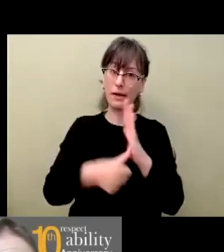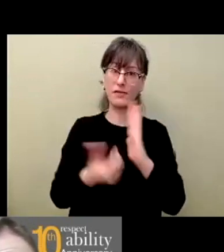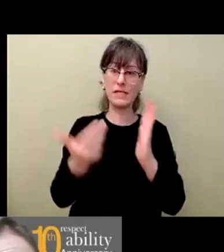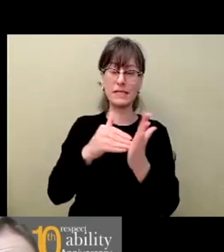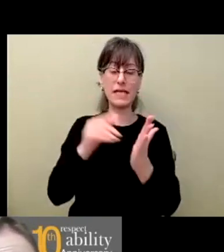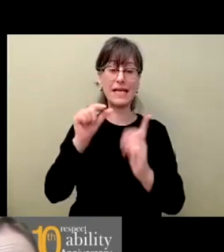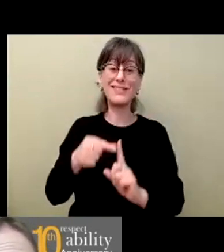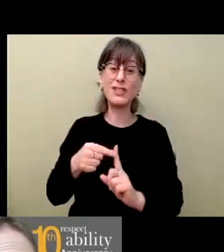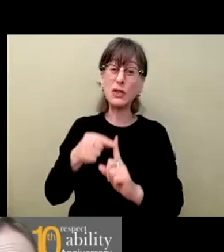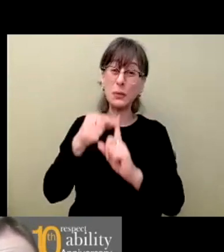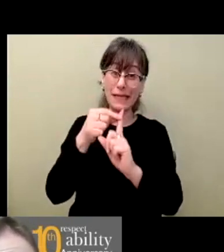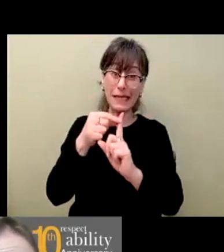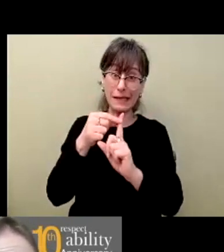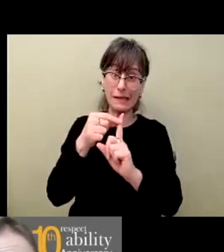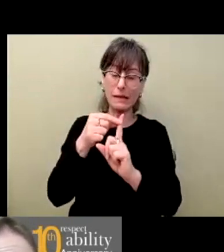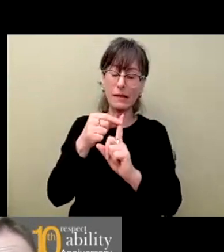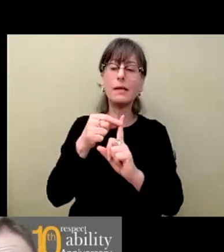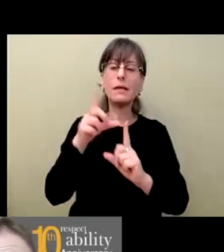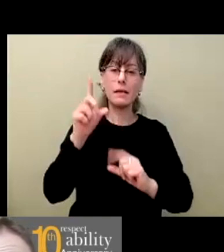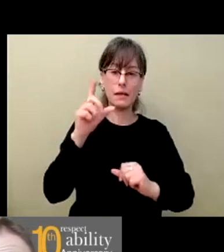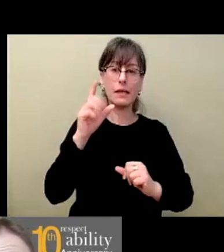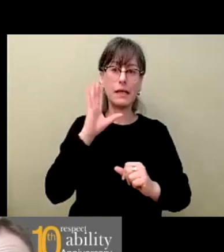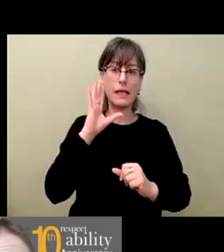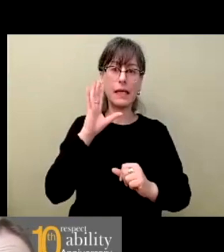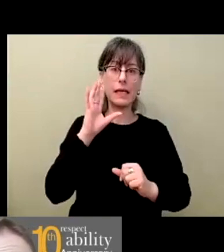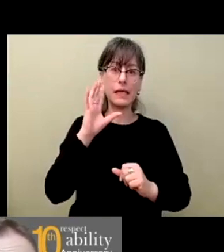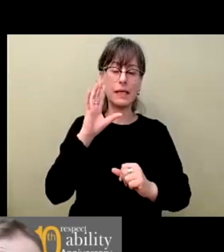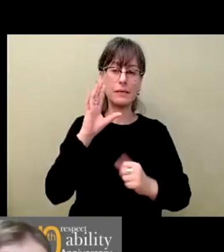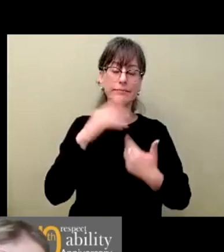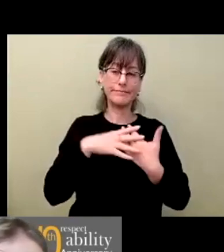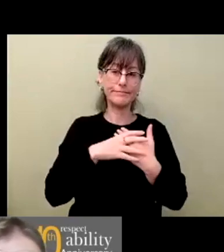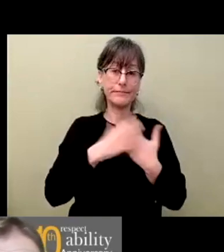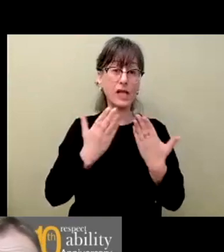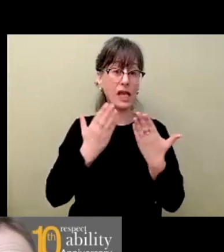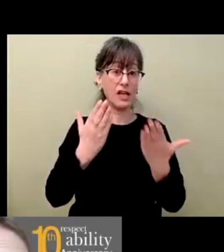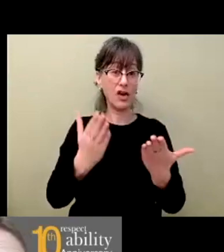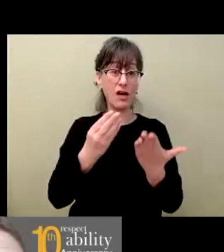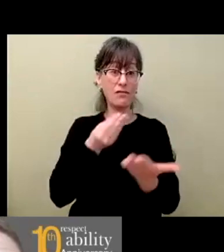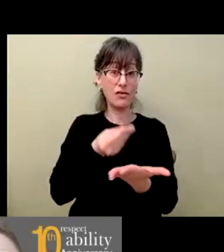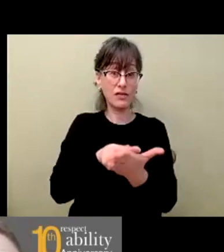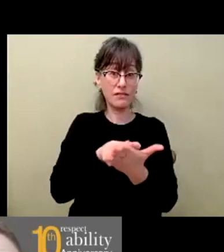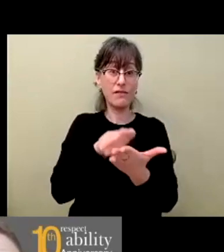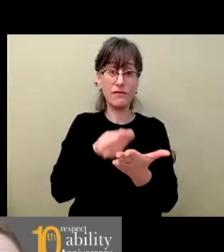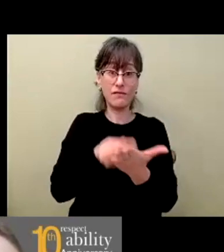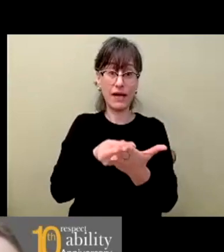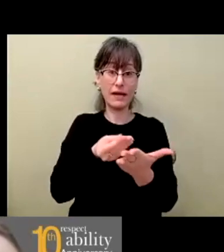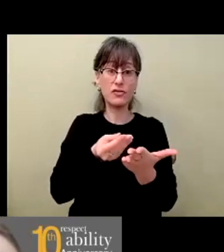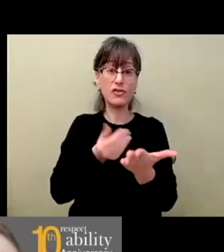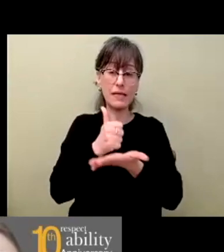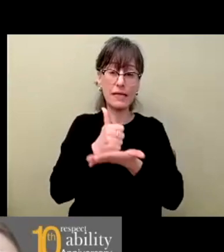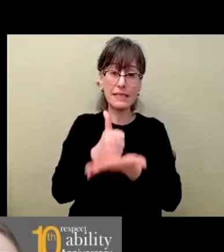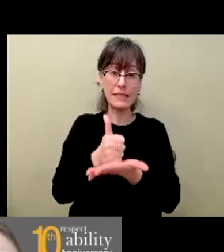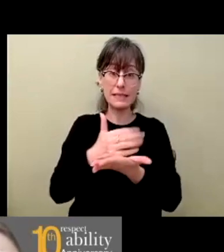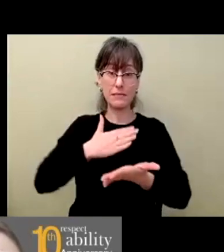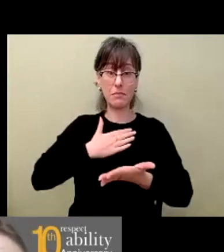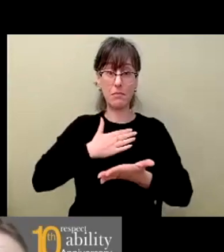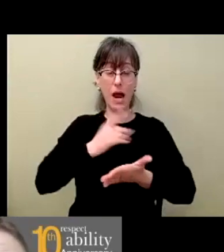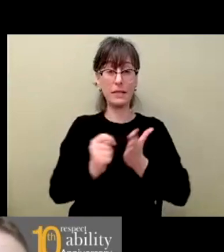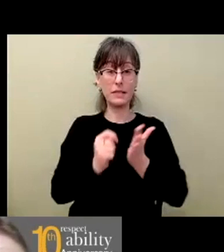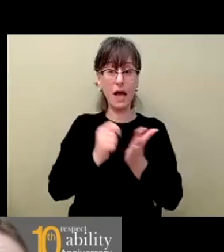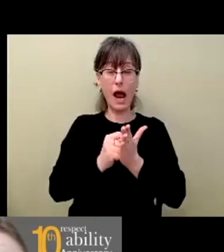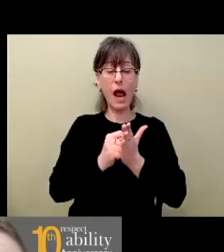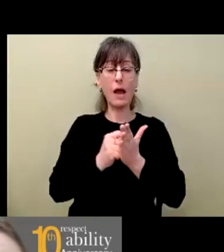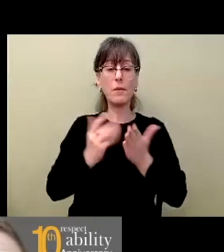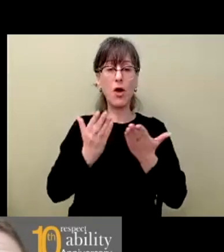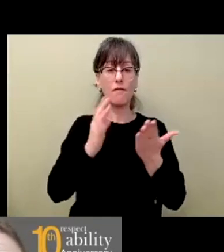unique in that it does offer, financial assistance. The year I did it, it offered